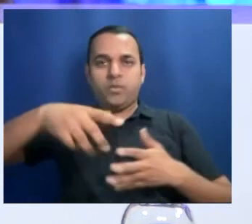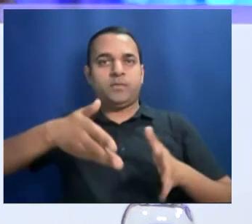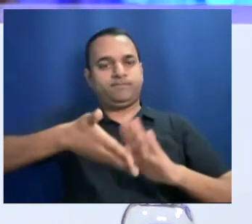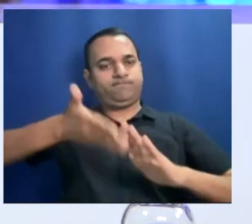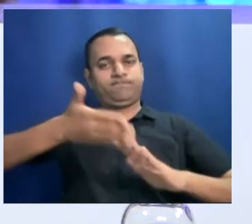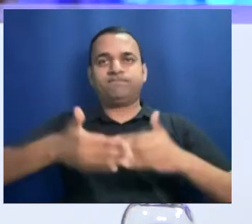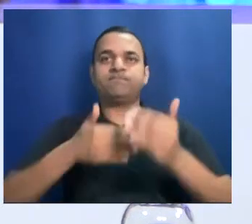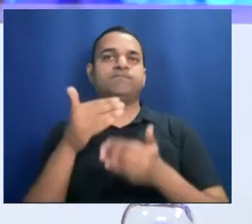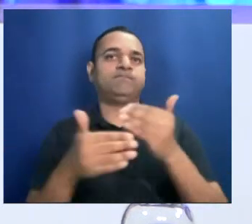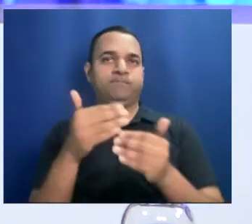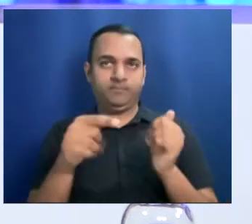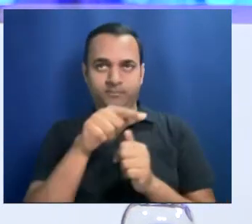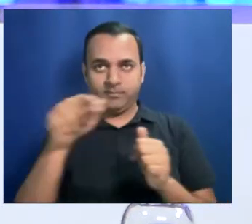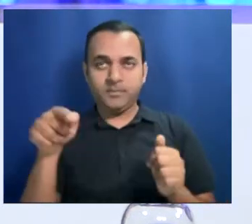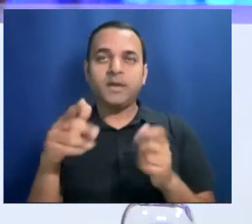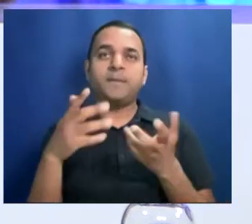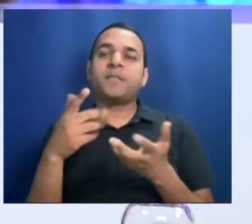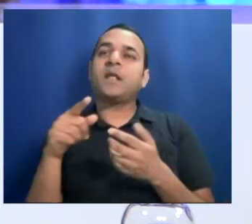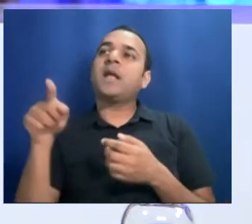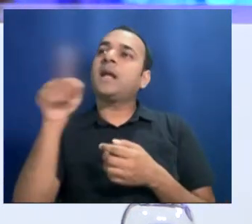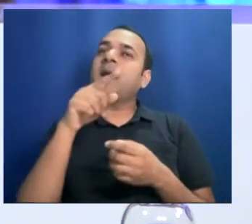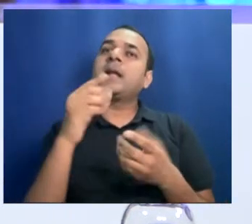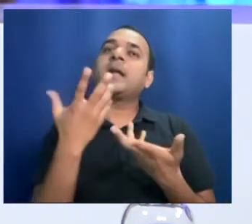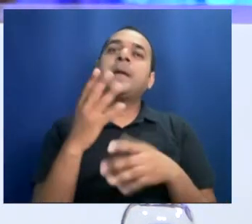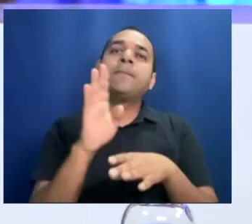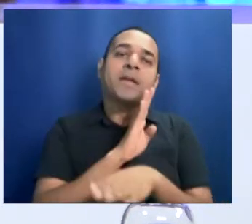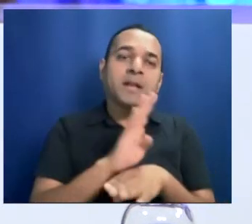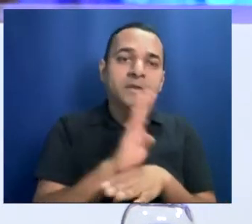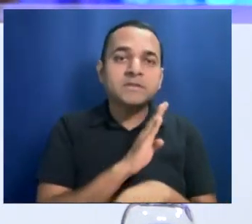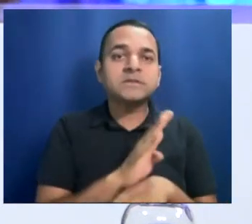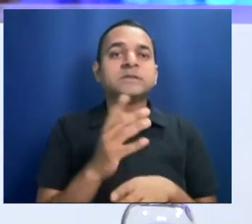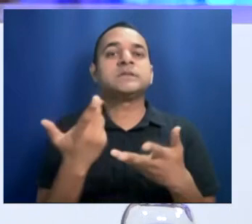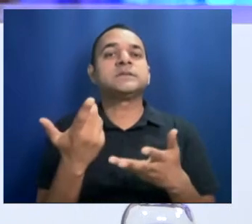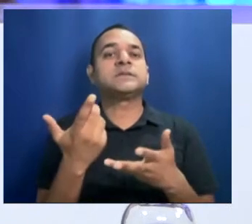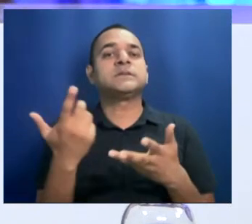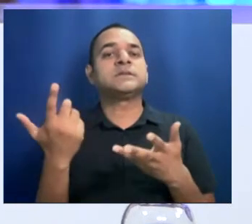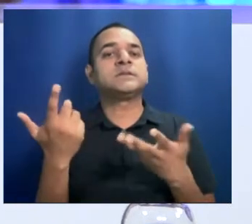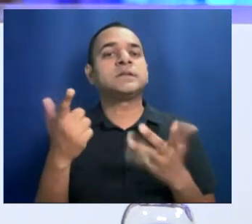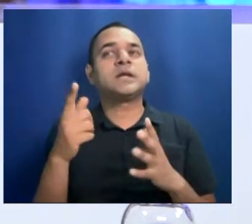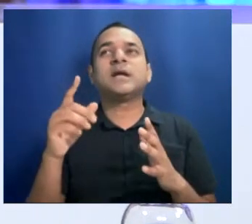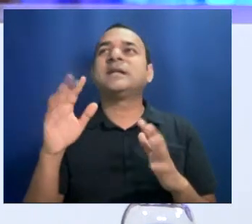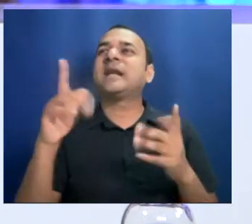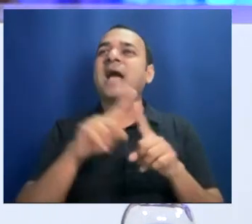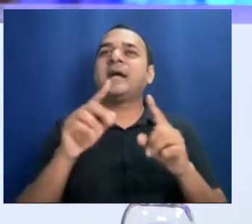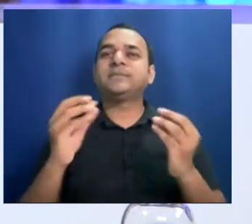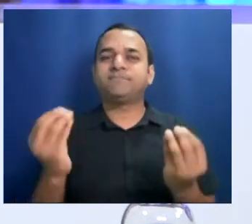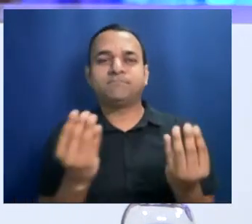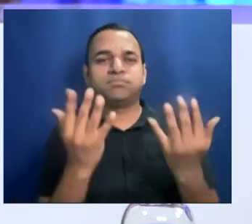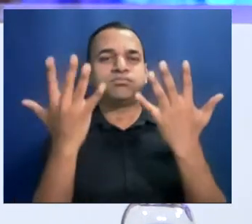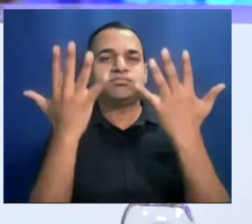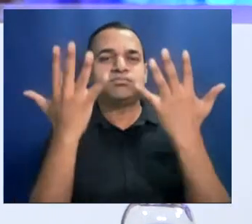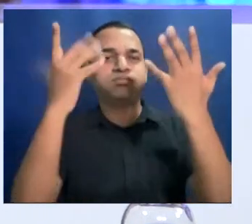on. This is one element where the linkages are.